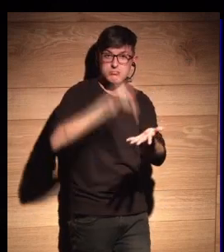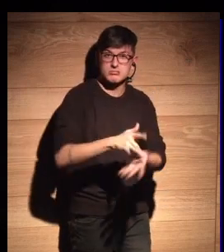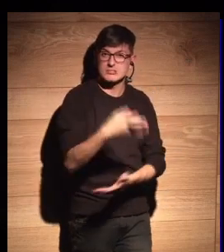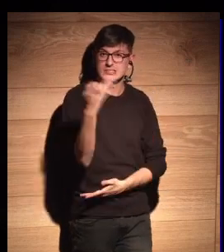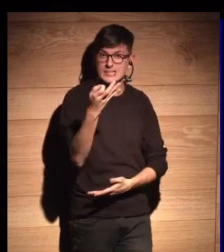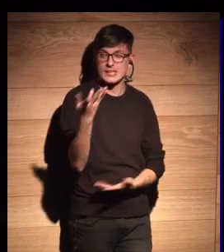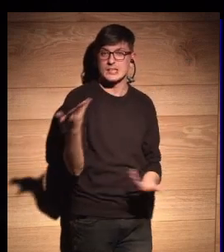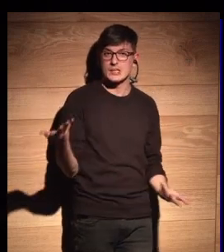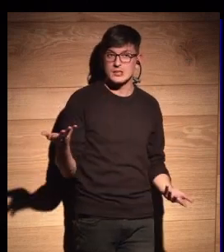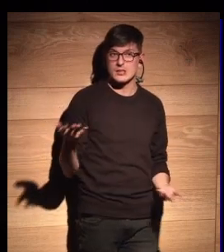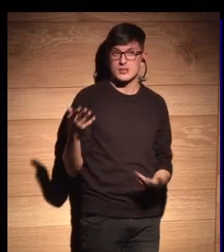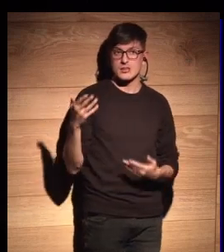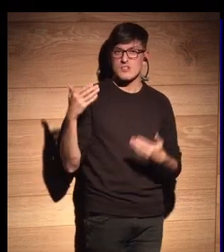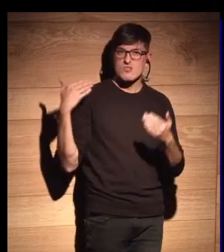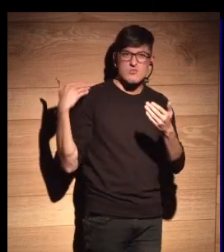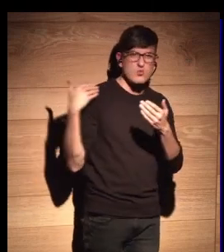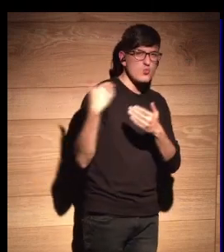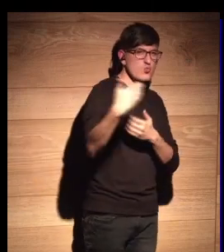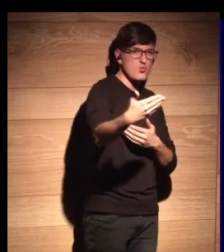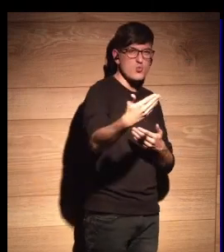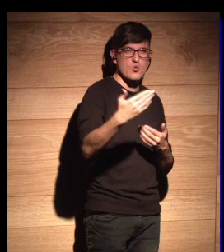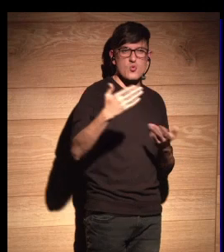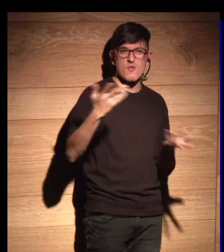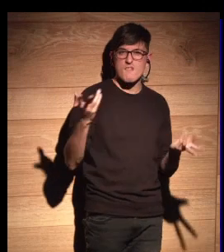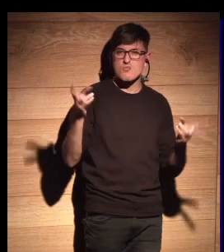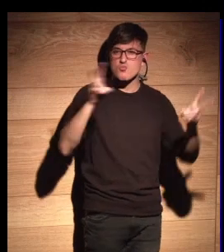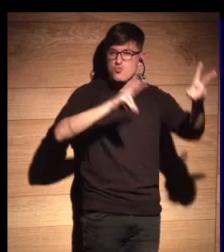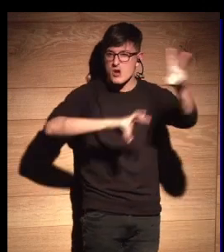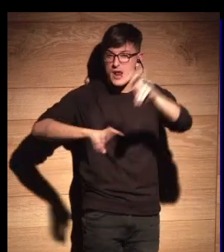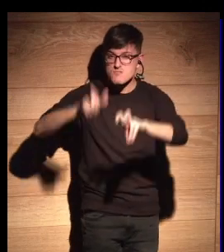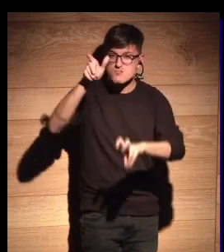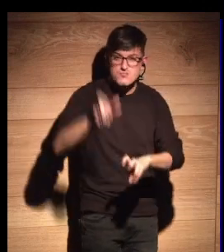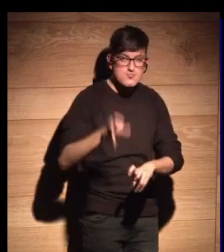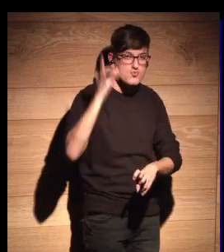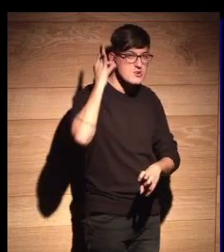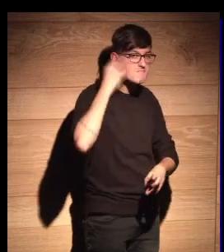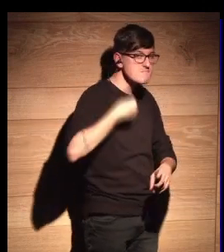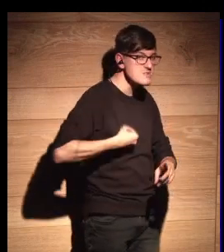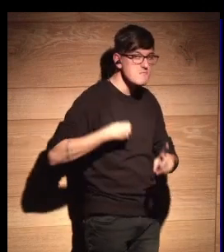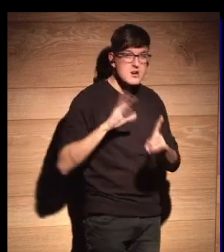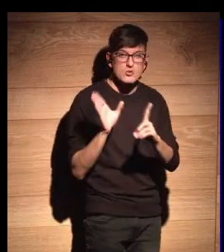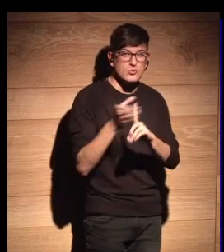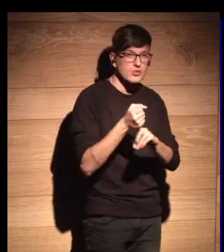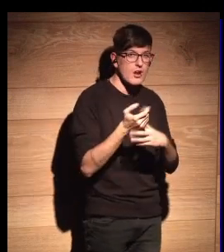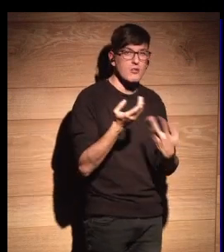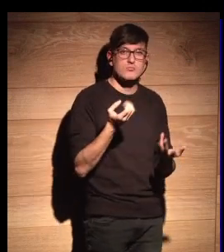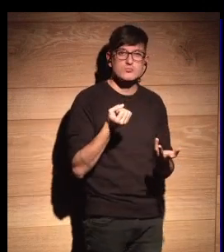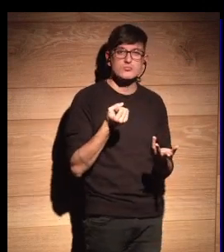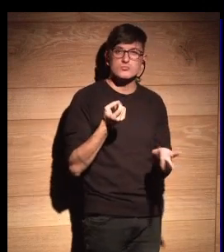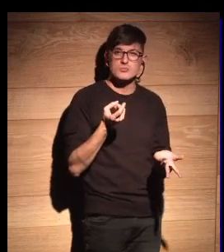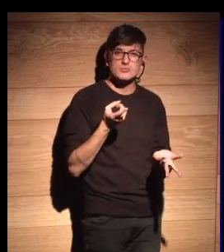woman again? How many years passed in between that you decided, I would like to meet